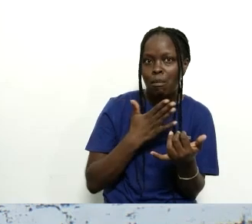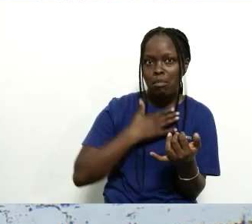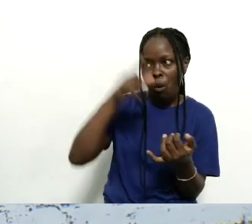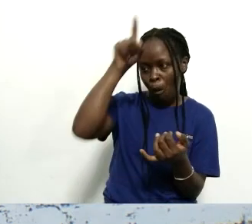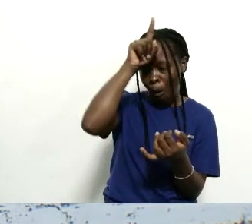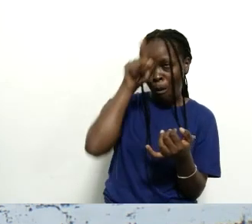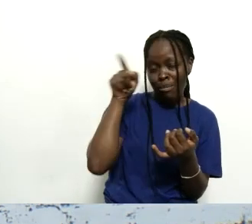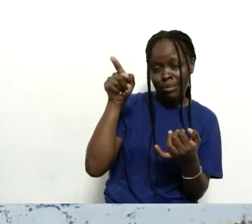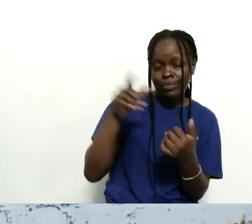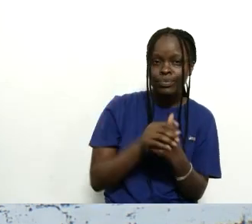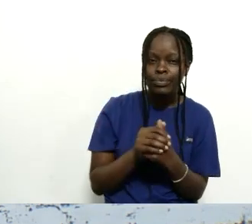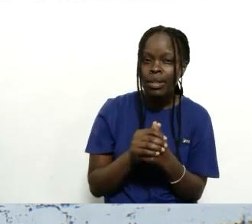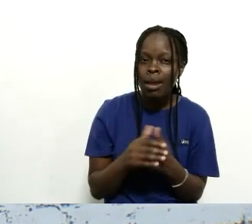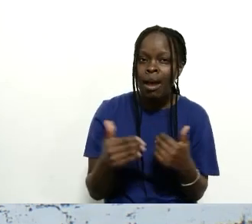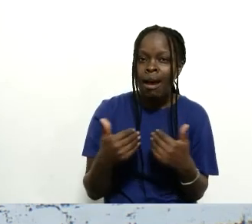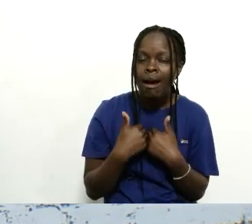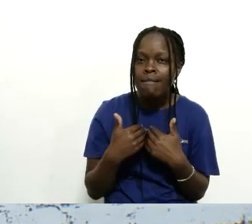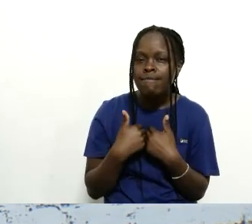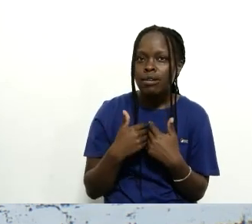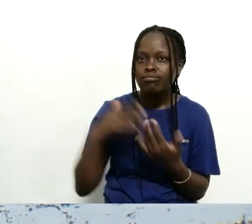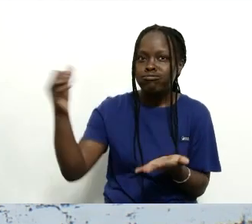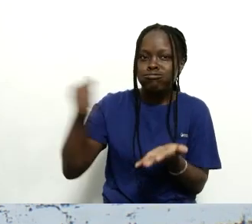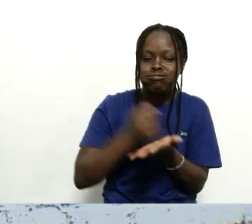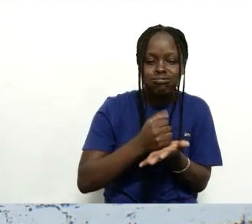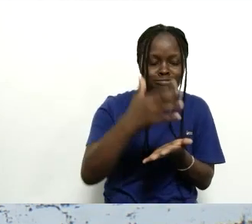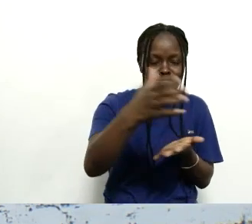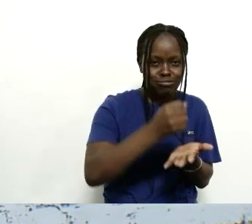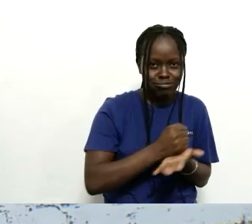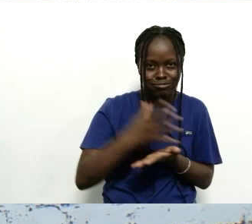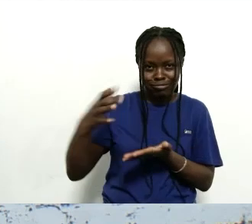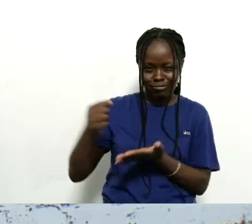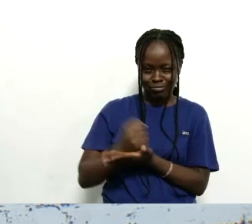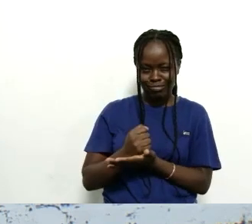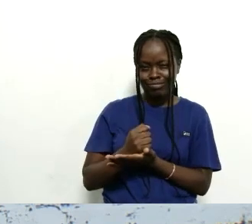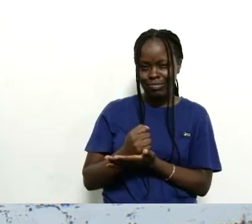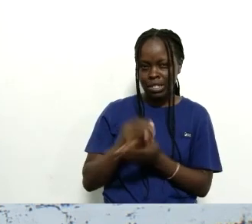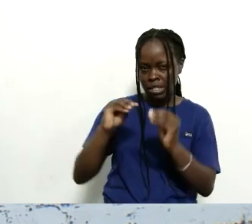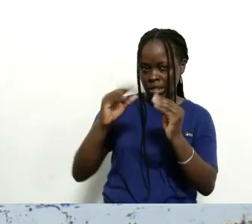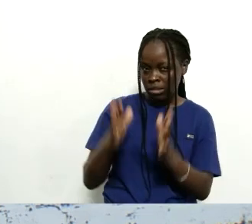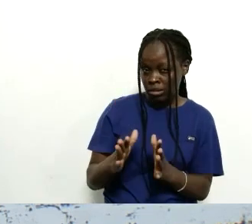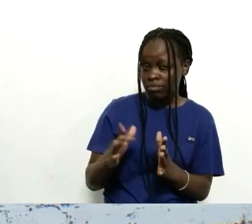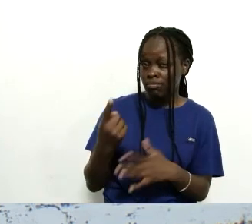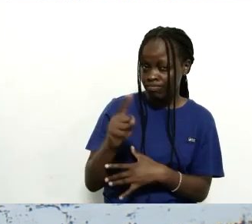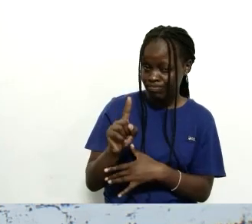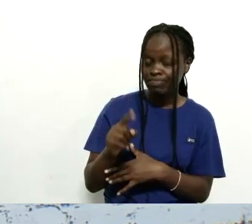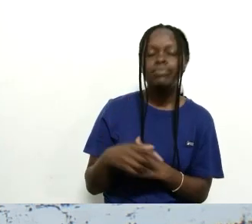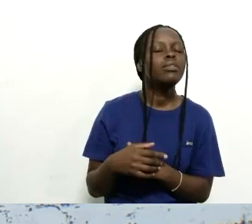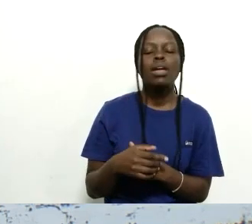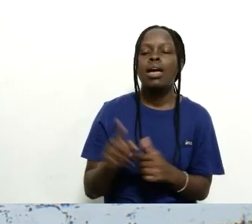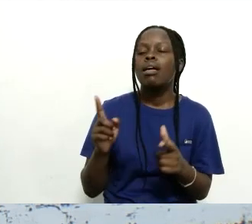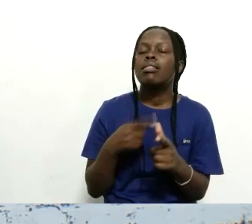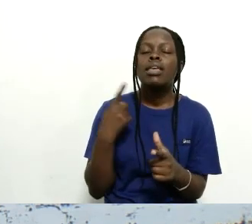have the gadgets. Most of the schools in Kenya have the gadgets that were given by the government. But the teachers have the